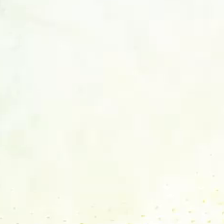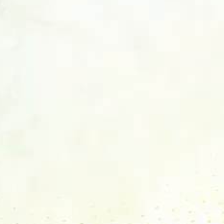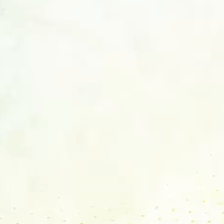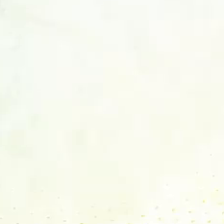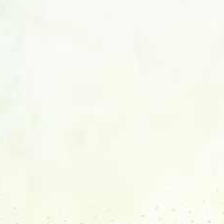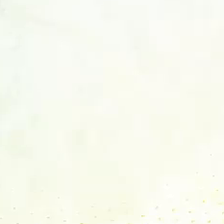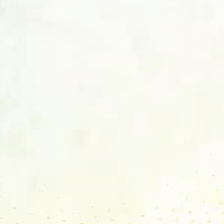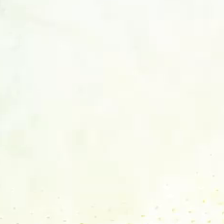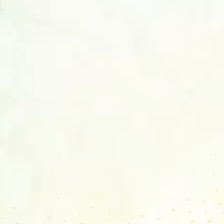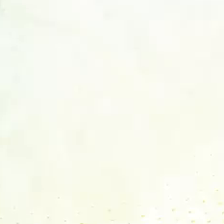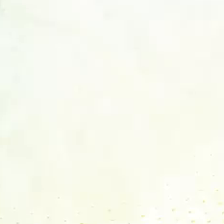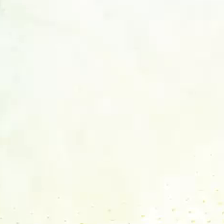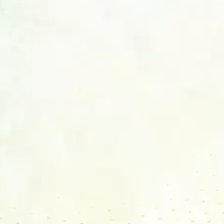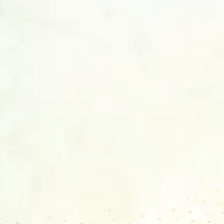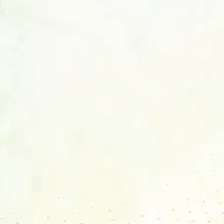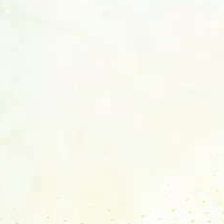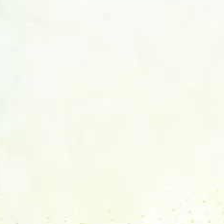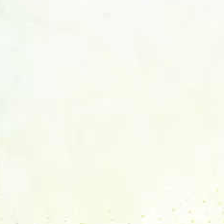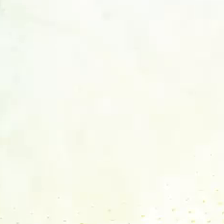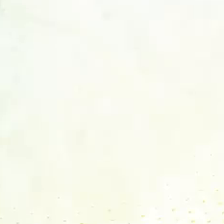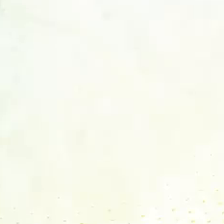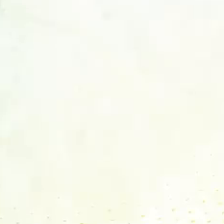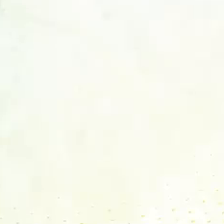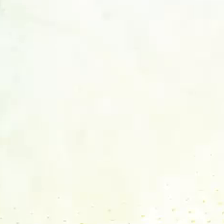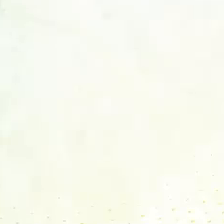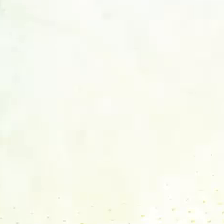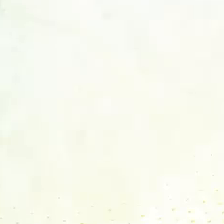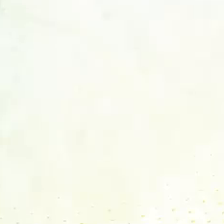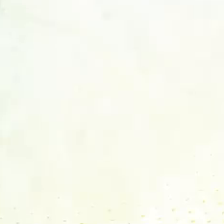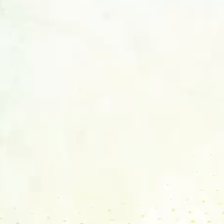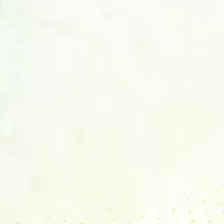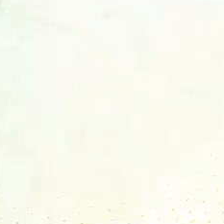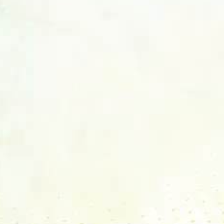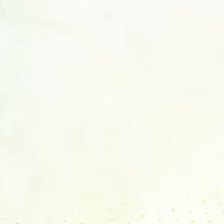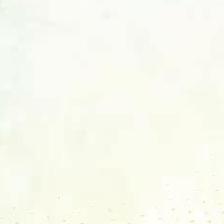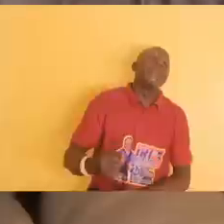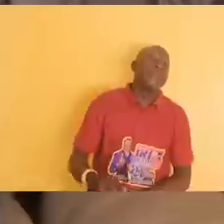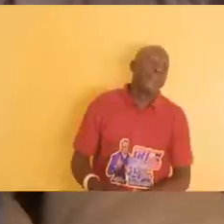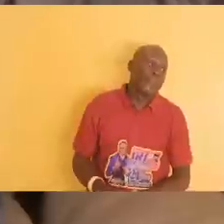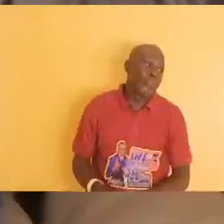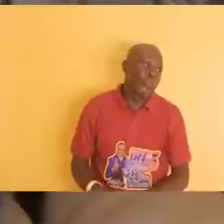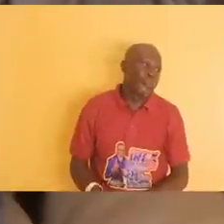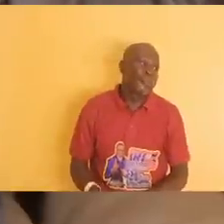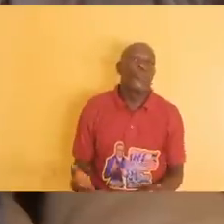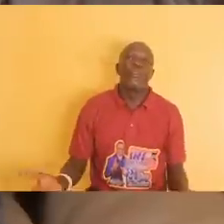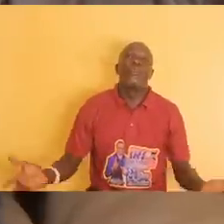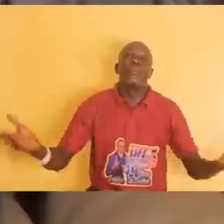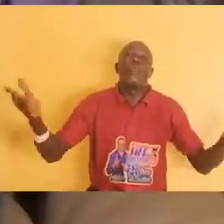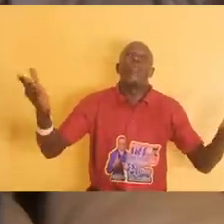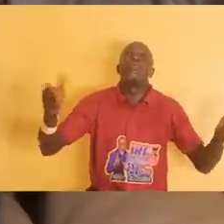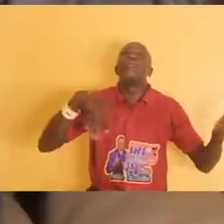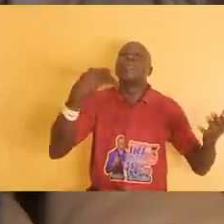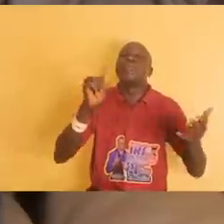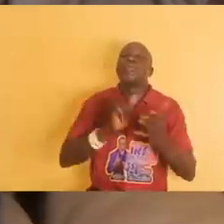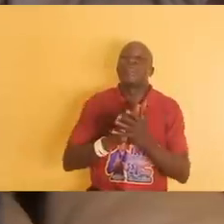sonu agba wo le Olorun ma se yin fun wa loruko Jesu e se o mo dupe o lift up your hands and